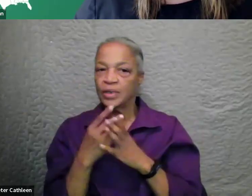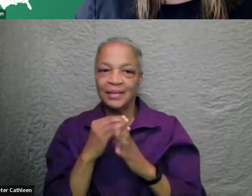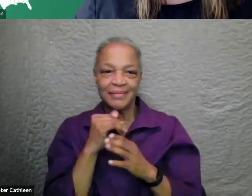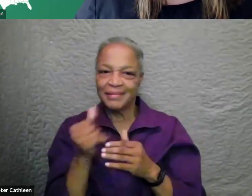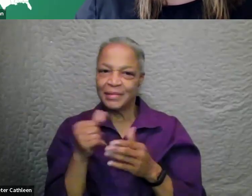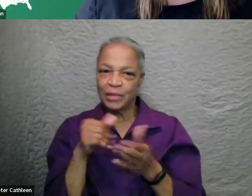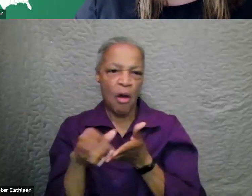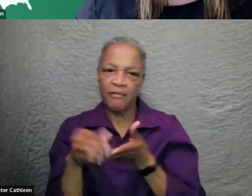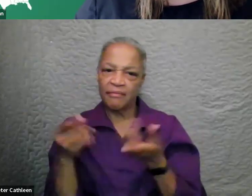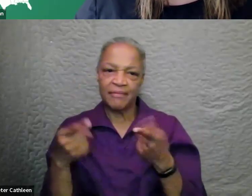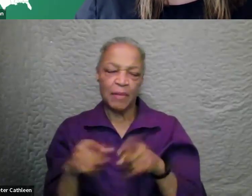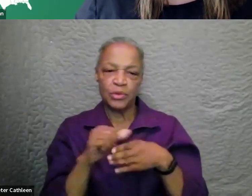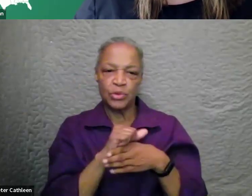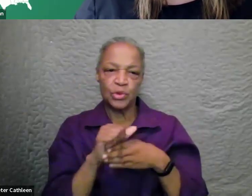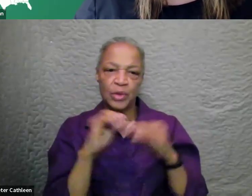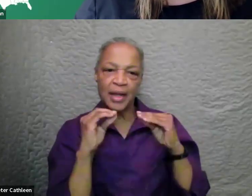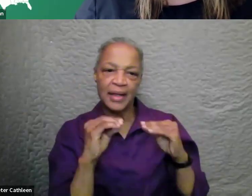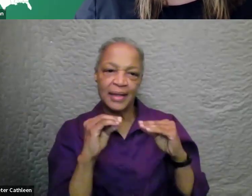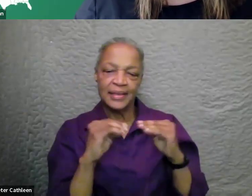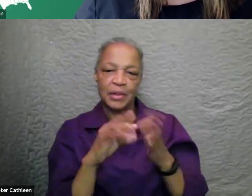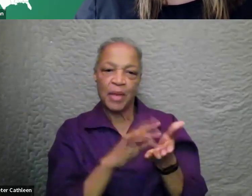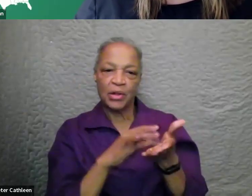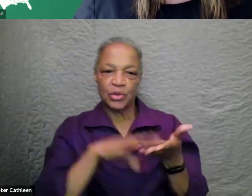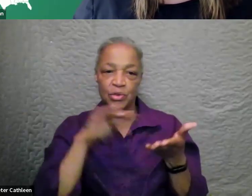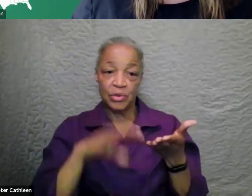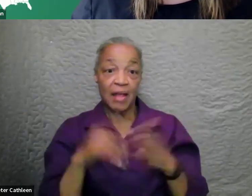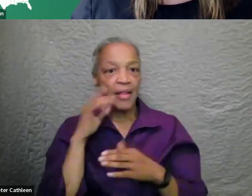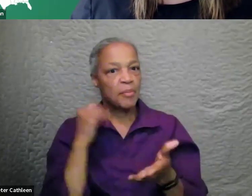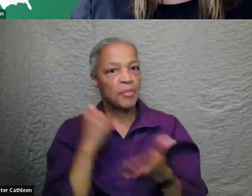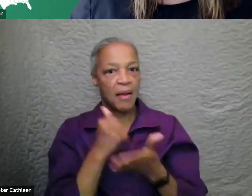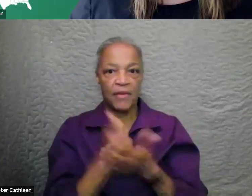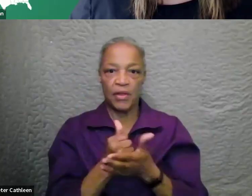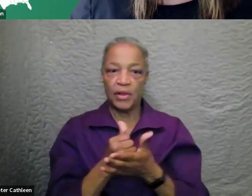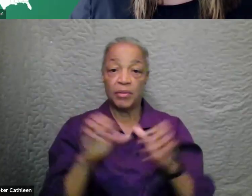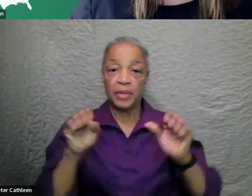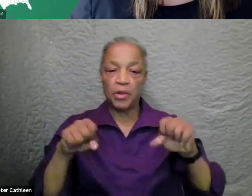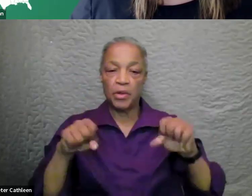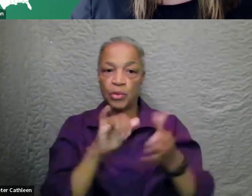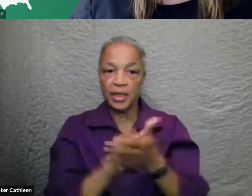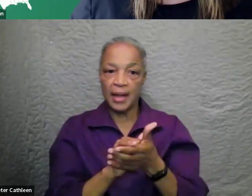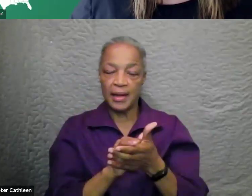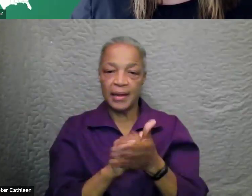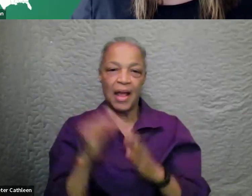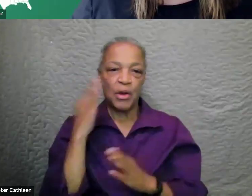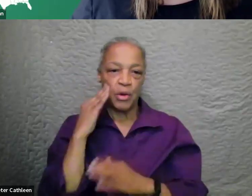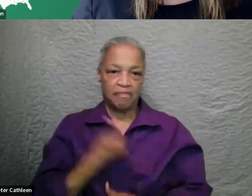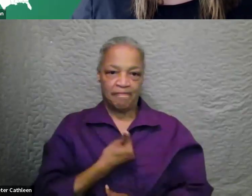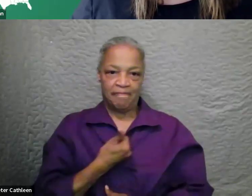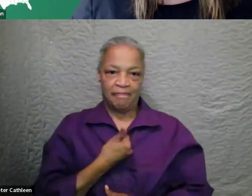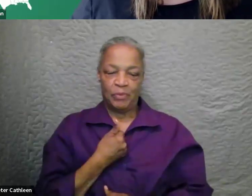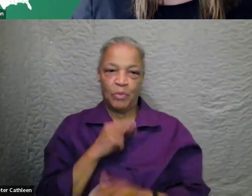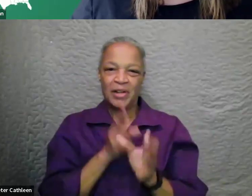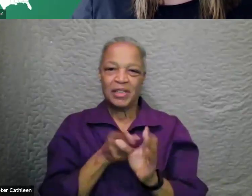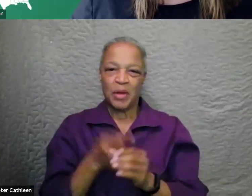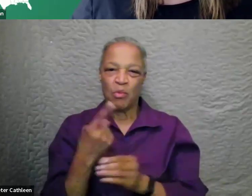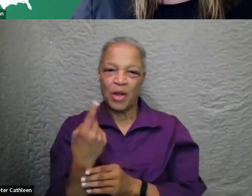train those medical students. I think it would be so helpful to be able to do that. I know I've participated in a couple